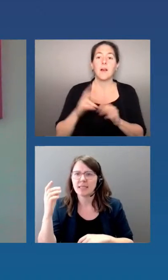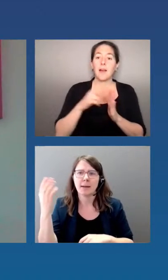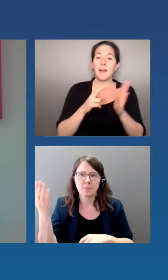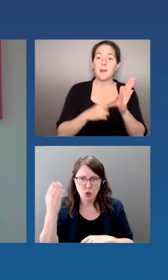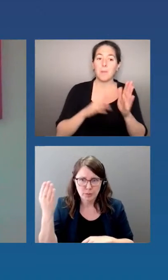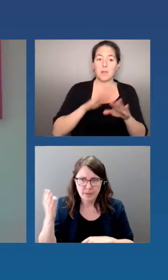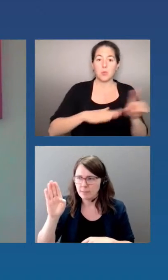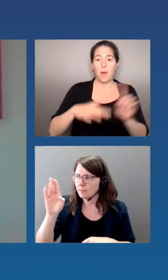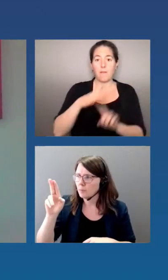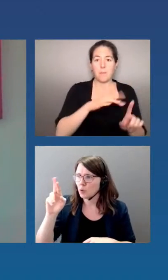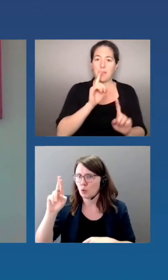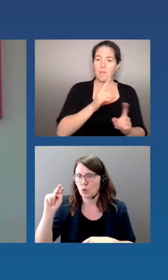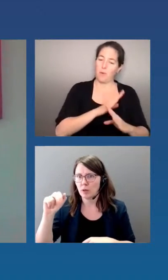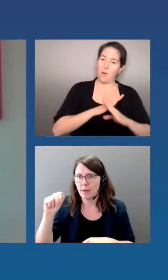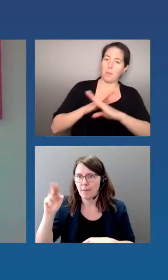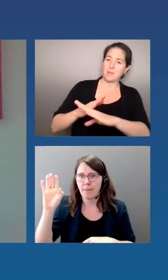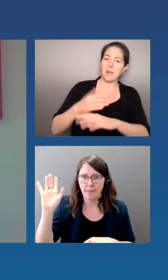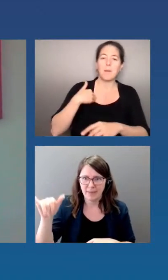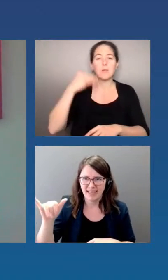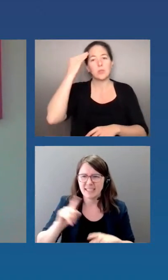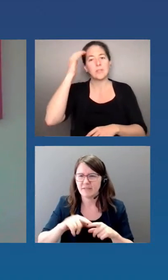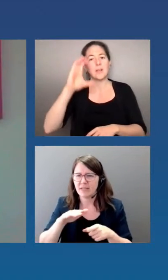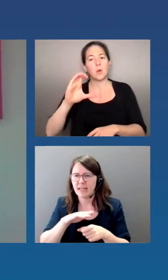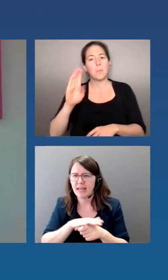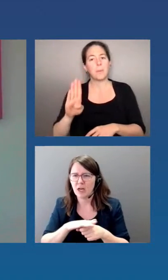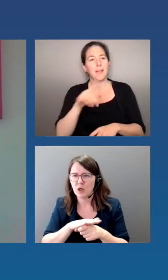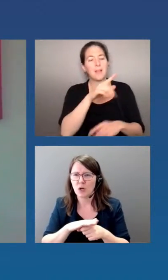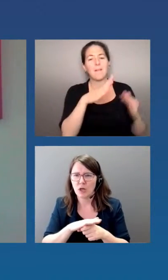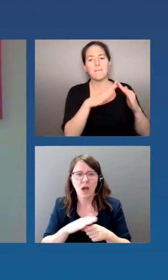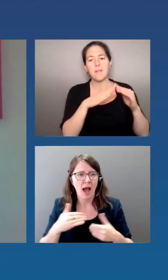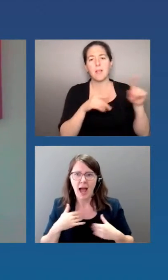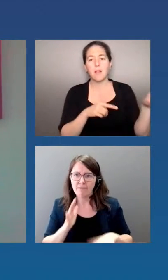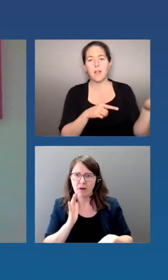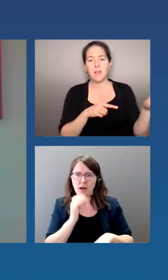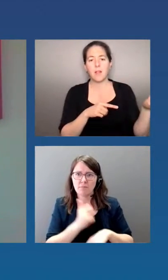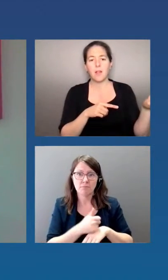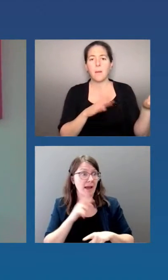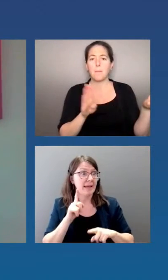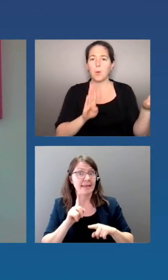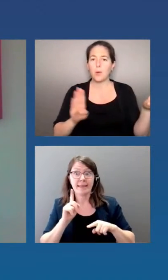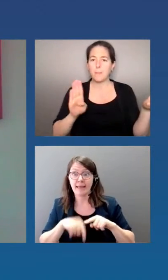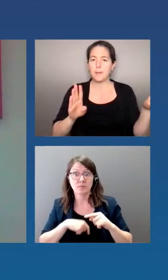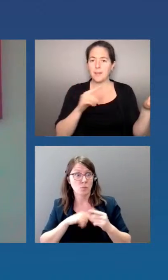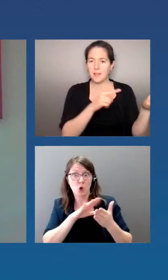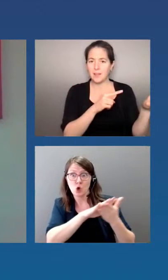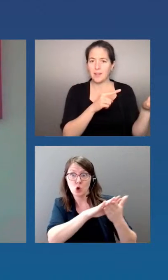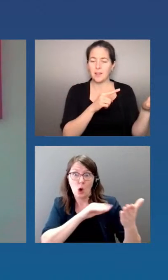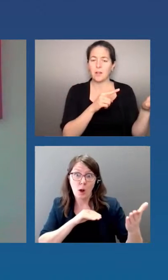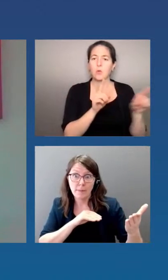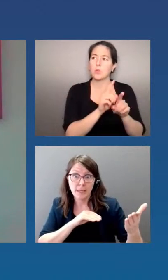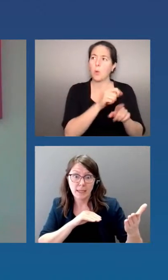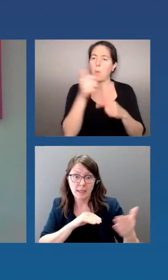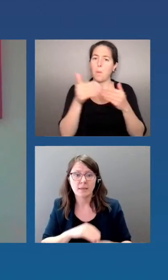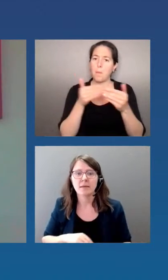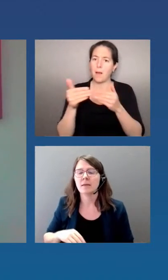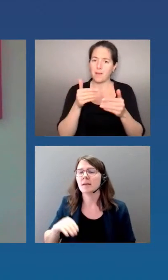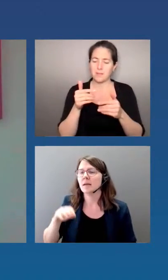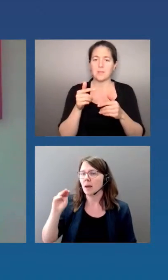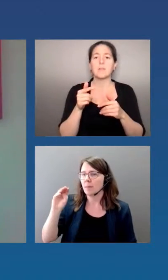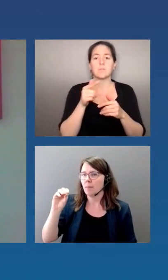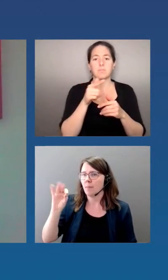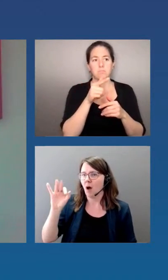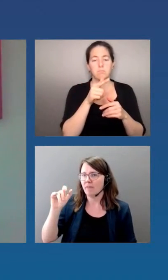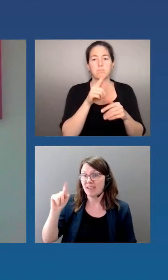just there are different jurisdictions that we can't just sort of piggyback on their success? Well, in Burnaby, it's not too different than what you'll have